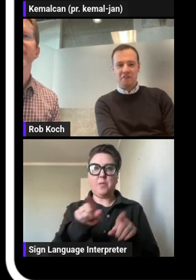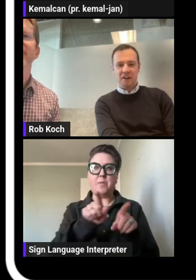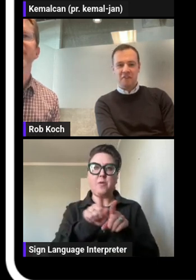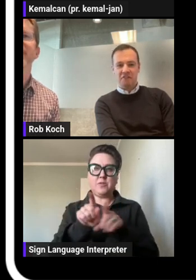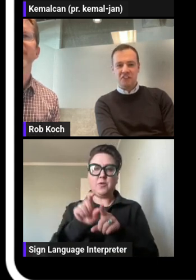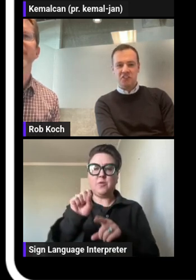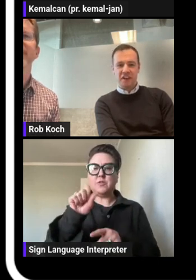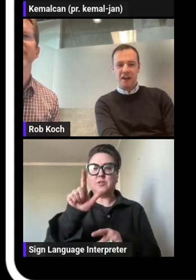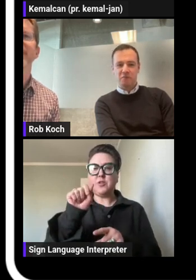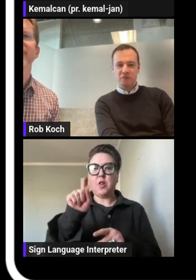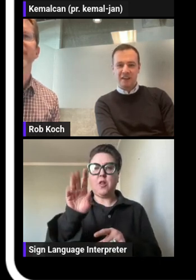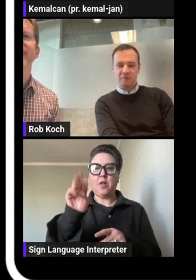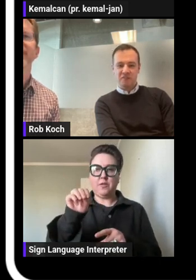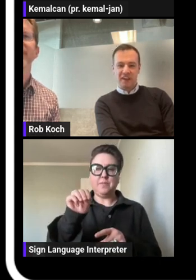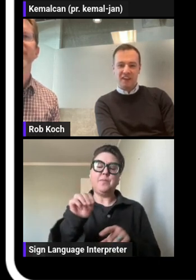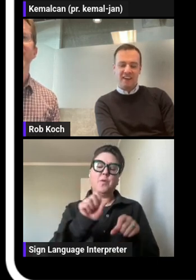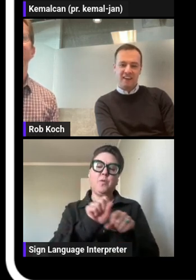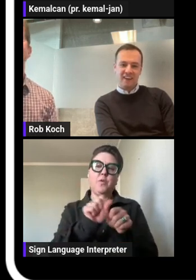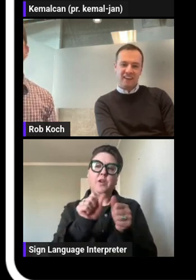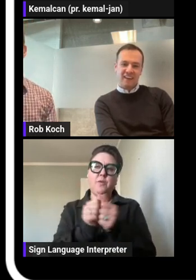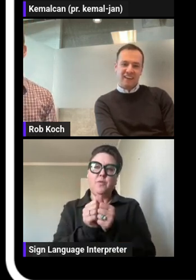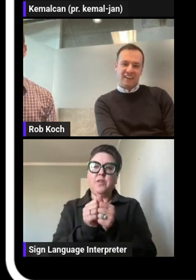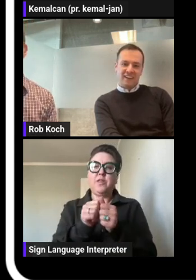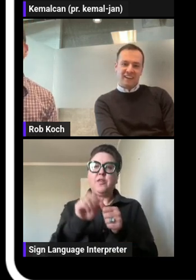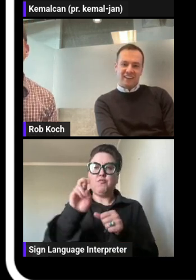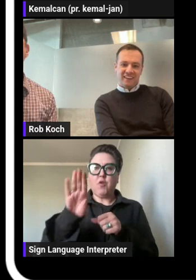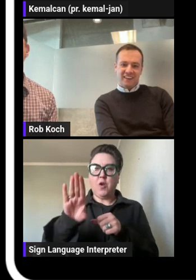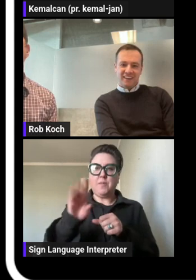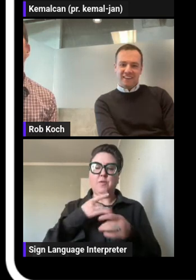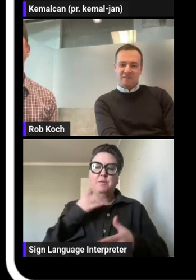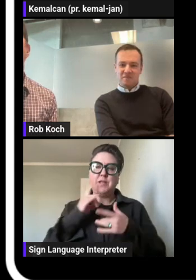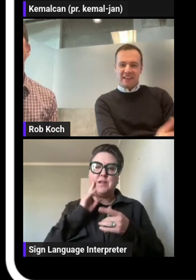part of Free GenAI Bootcamp today.